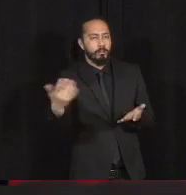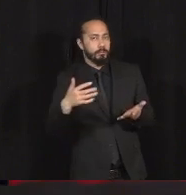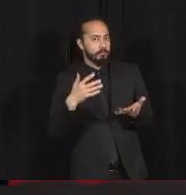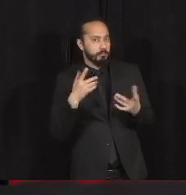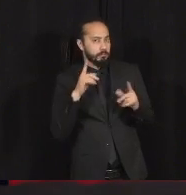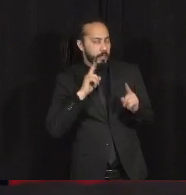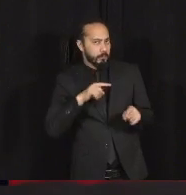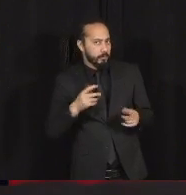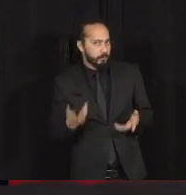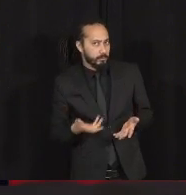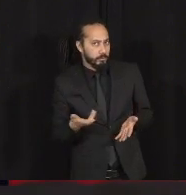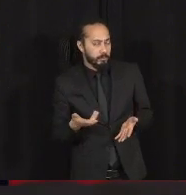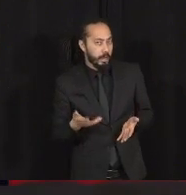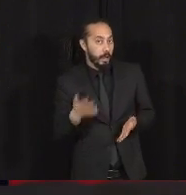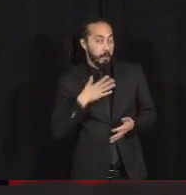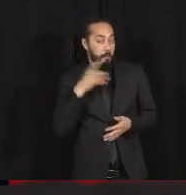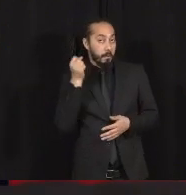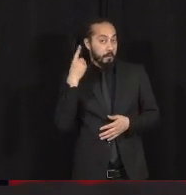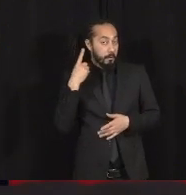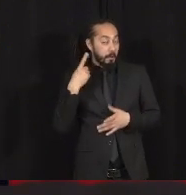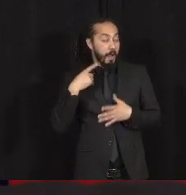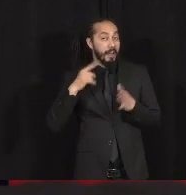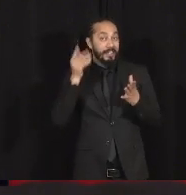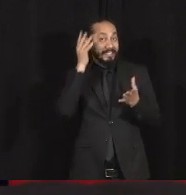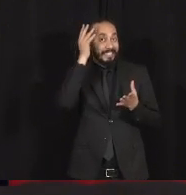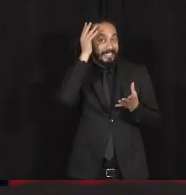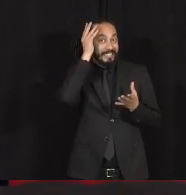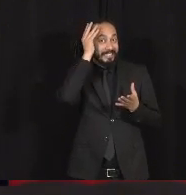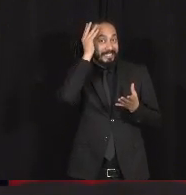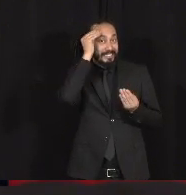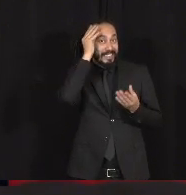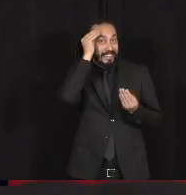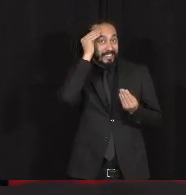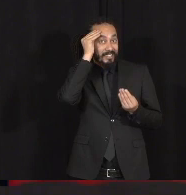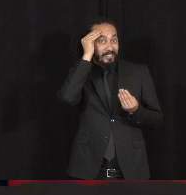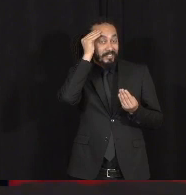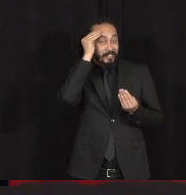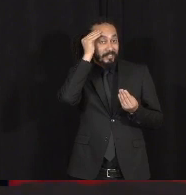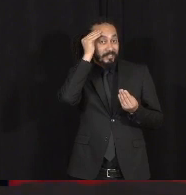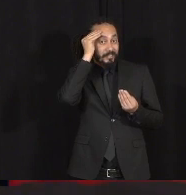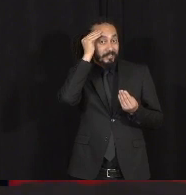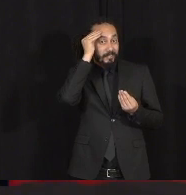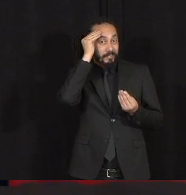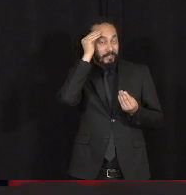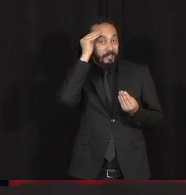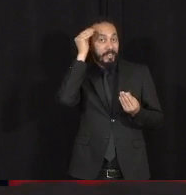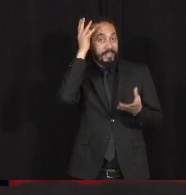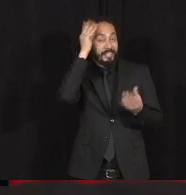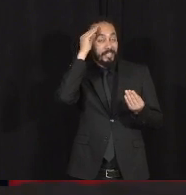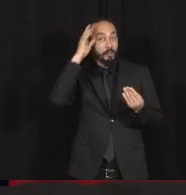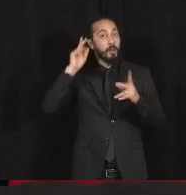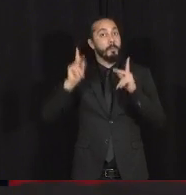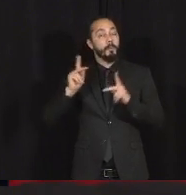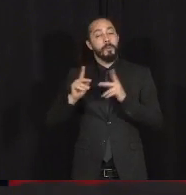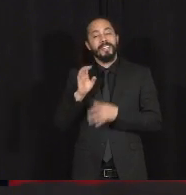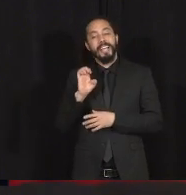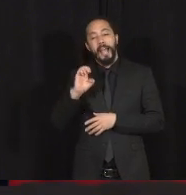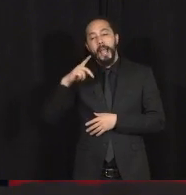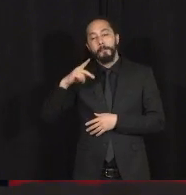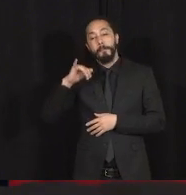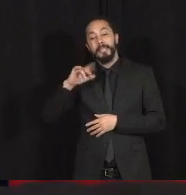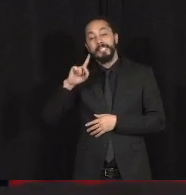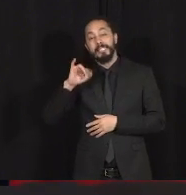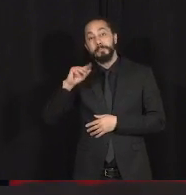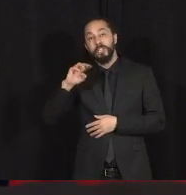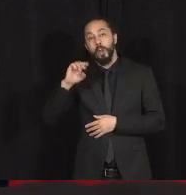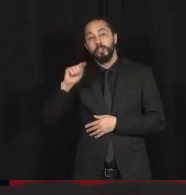actually provided to the people doing the modeling, the epidemiologists doing the modeling, until late